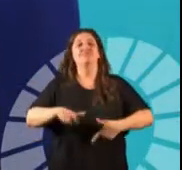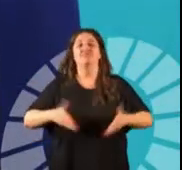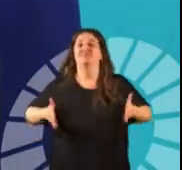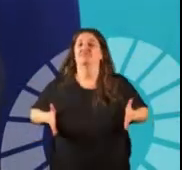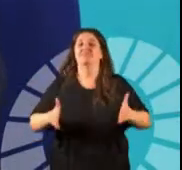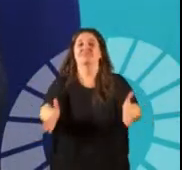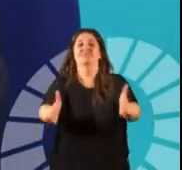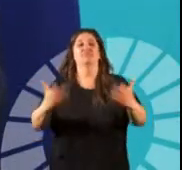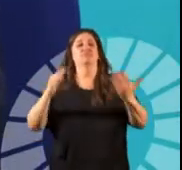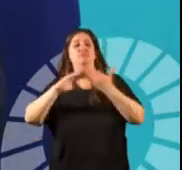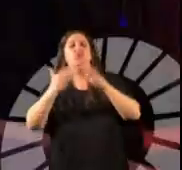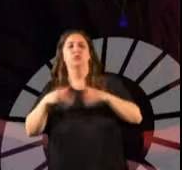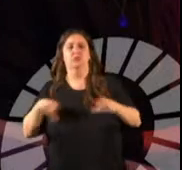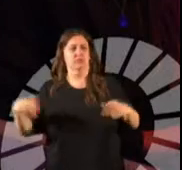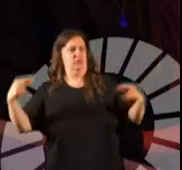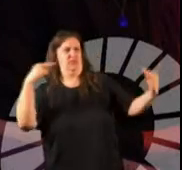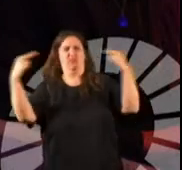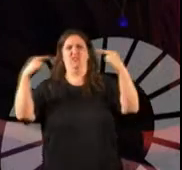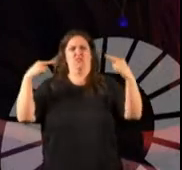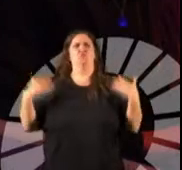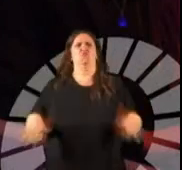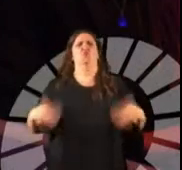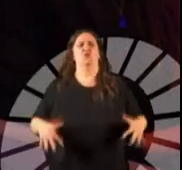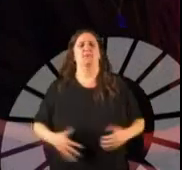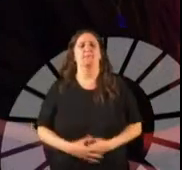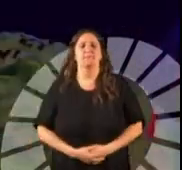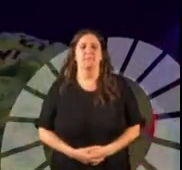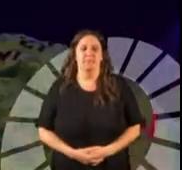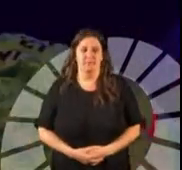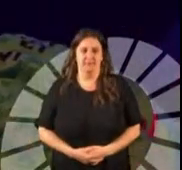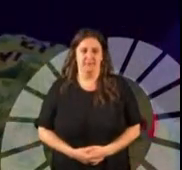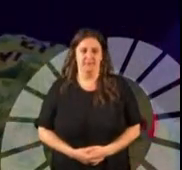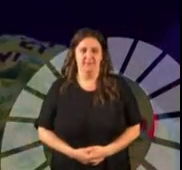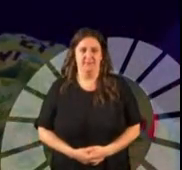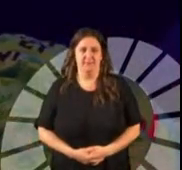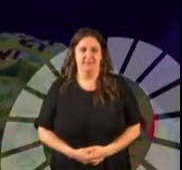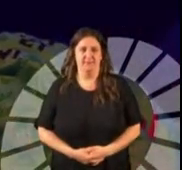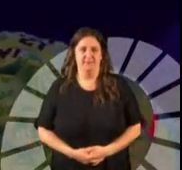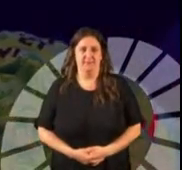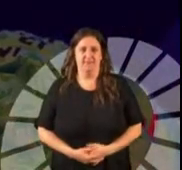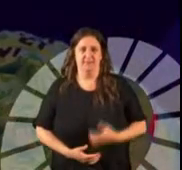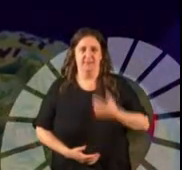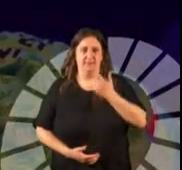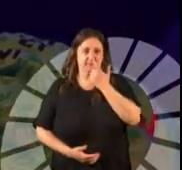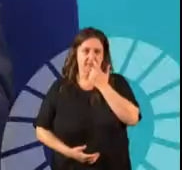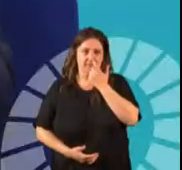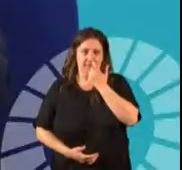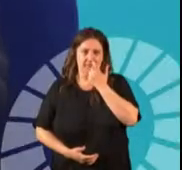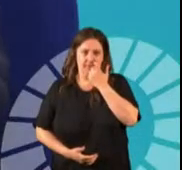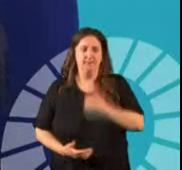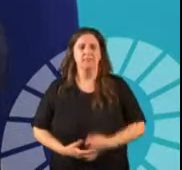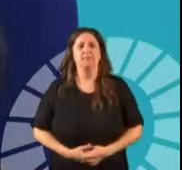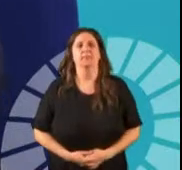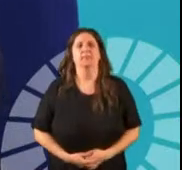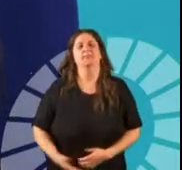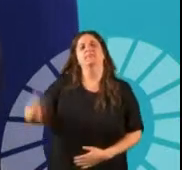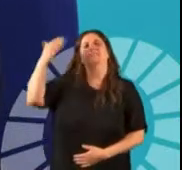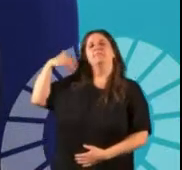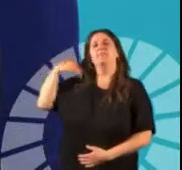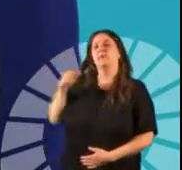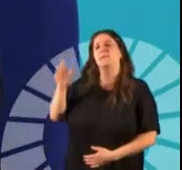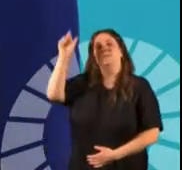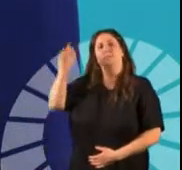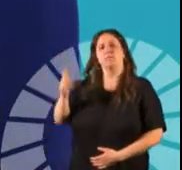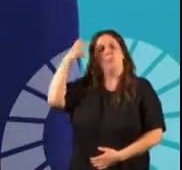street and in our homes. One of the most difficult things that I had to do when I was Prime Minister in Portugal, that was to actually convince the Portuguese